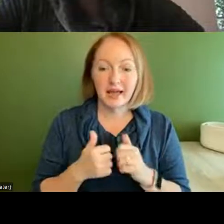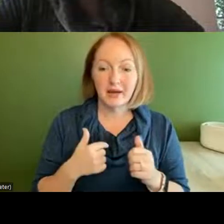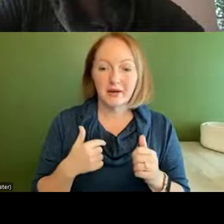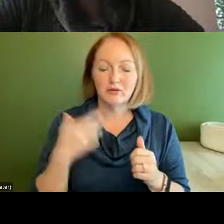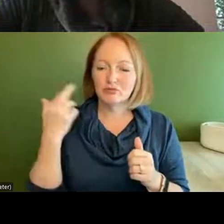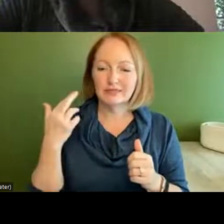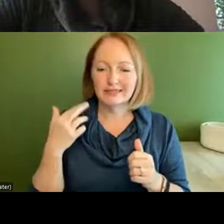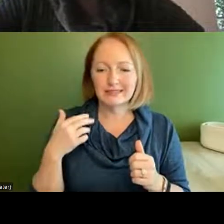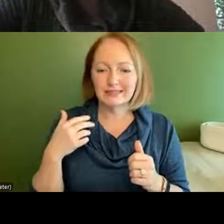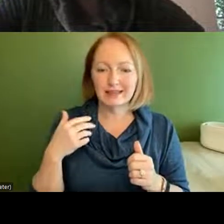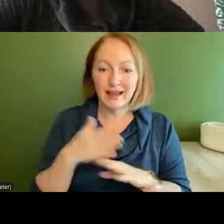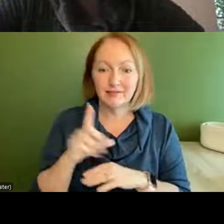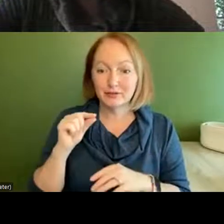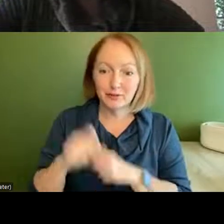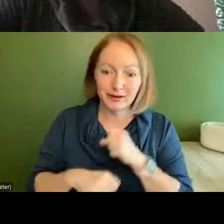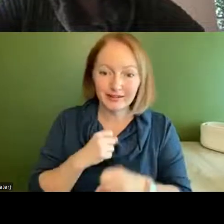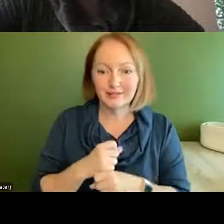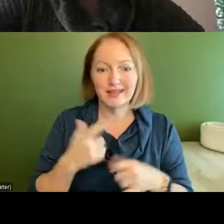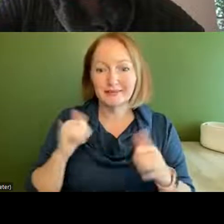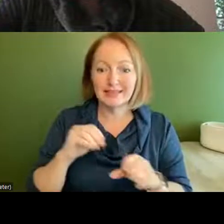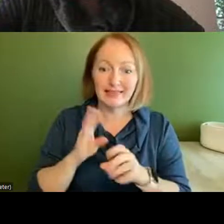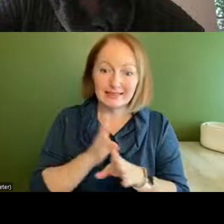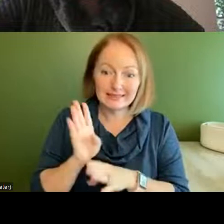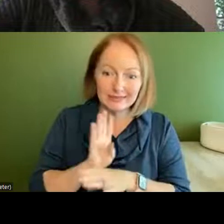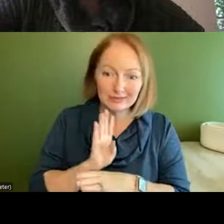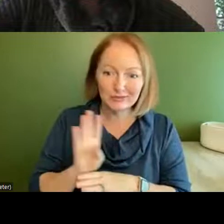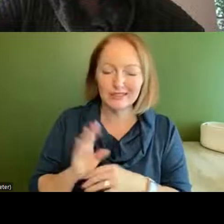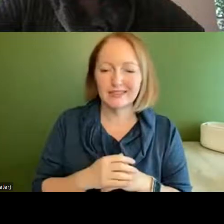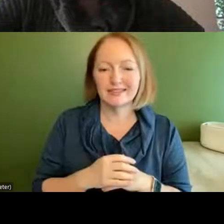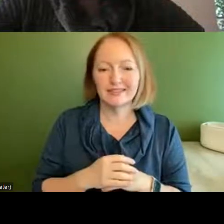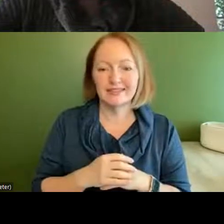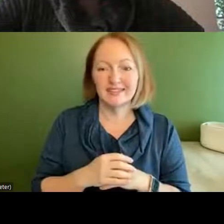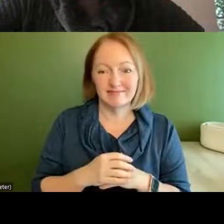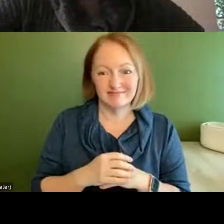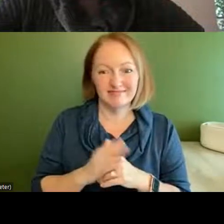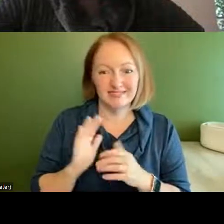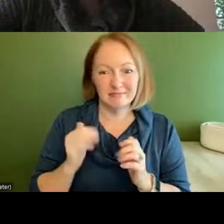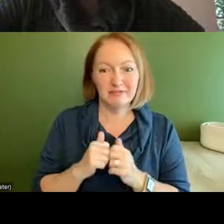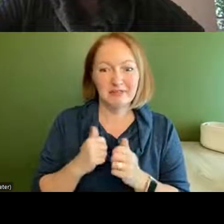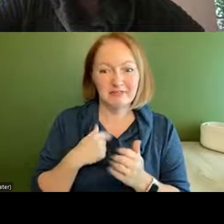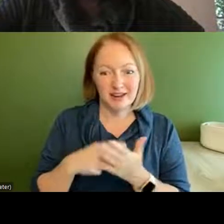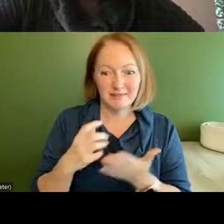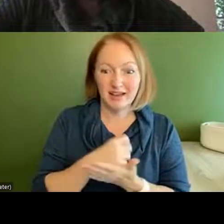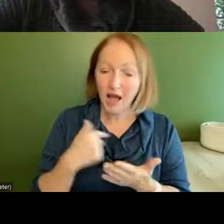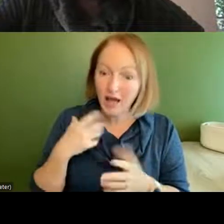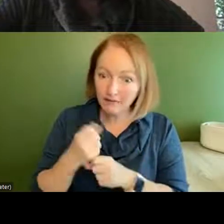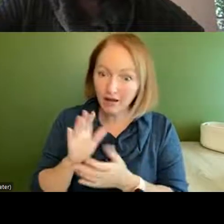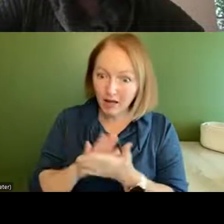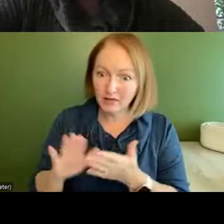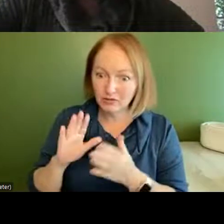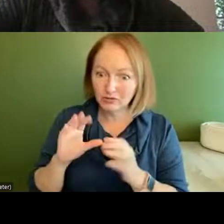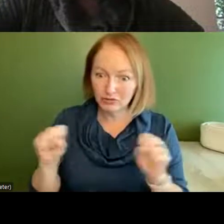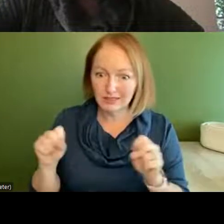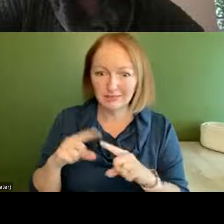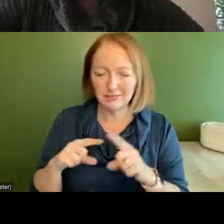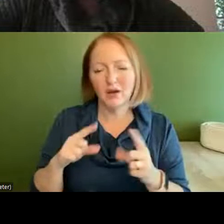reason why after 20 years that I'm still in this industry, with what I make, I'm college educated, is because of what I've gotten